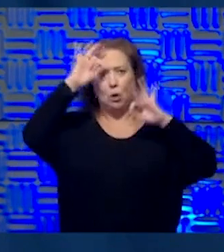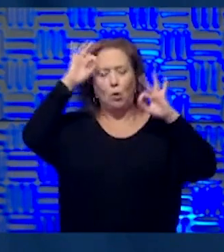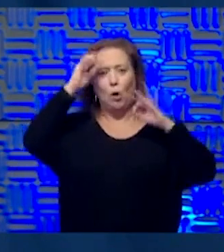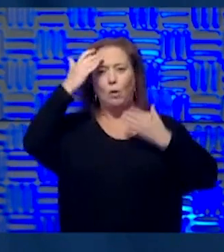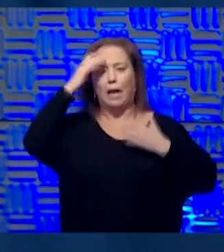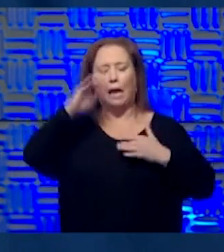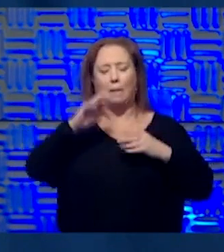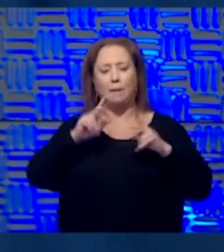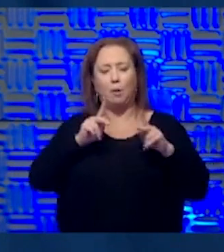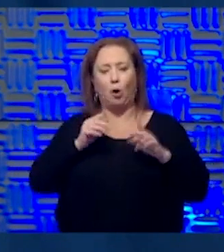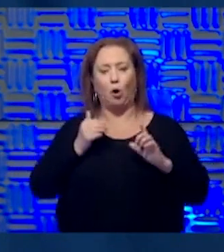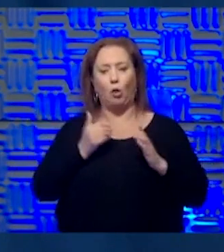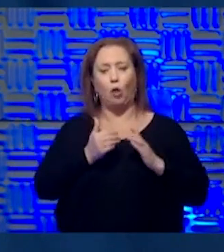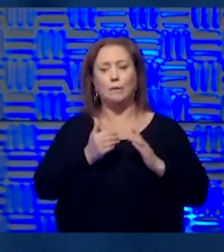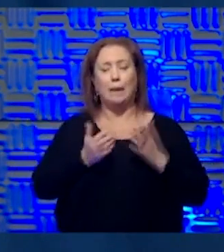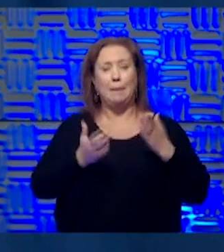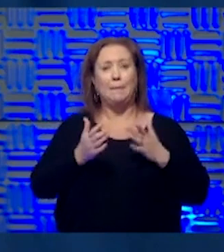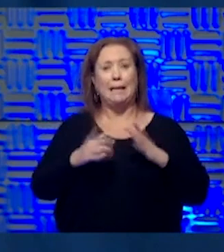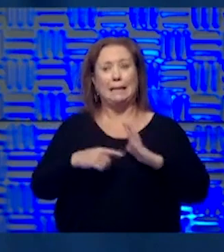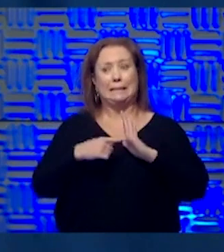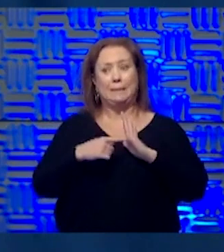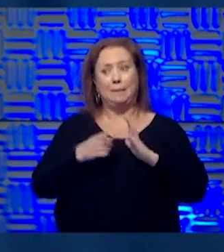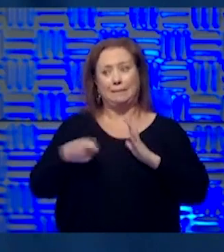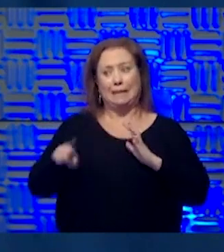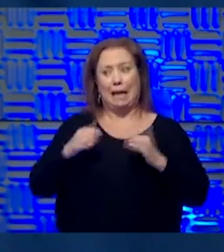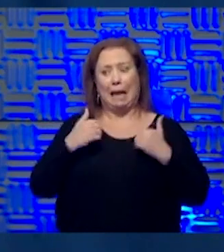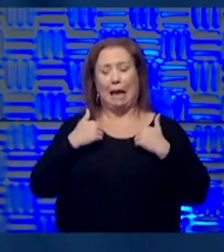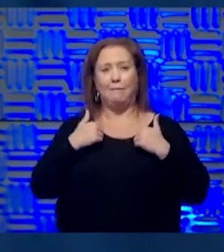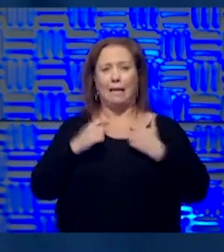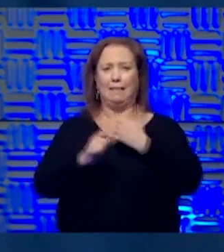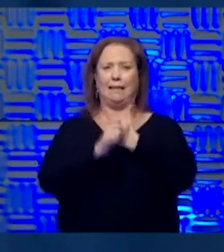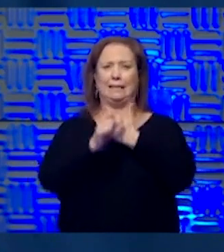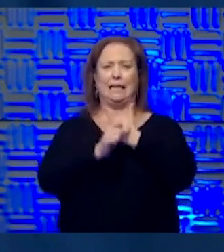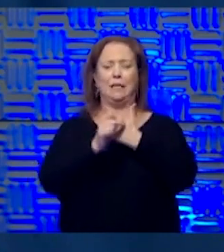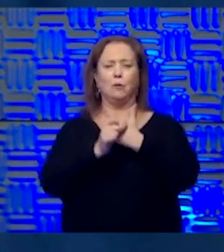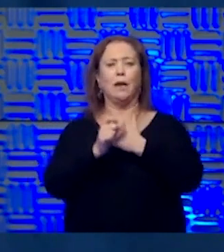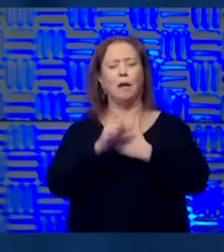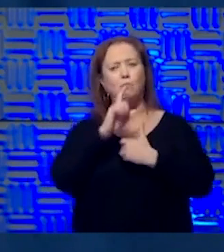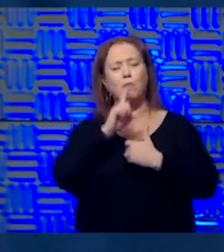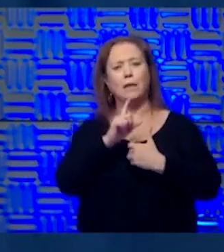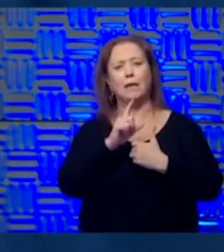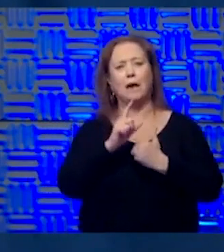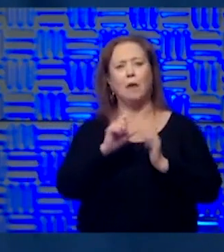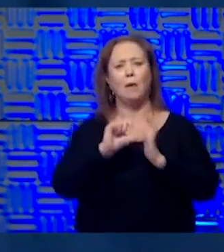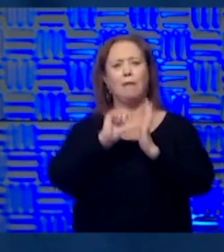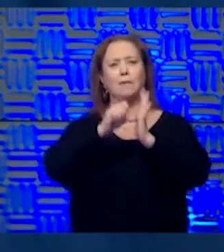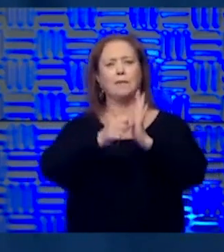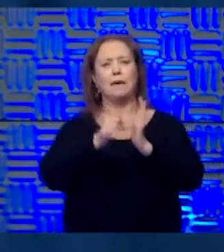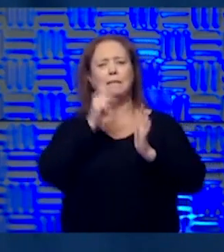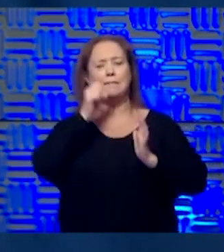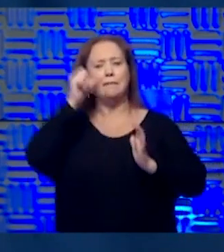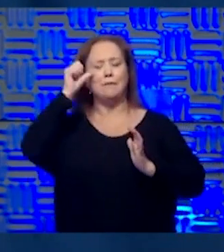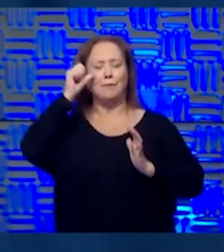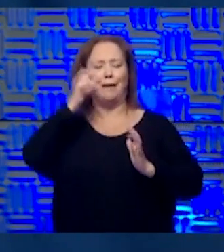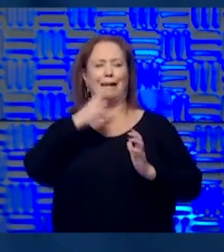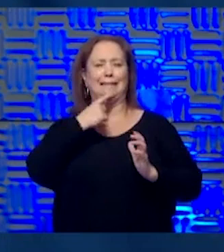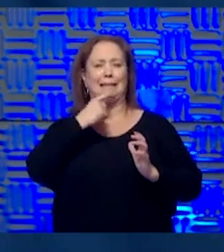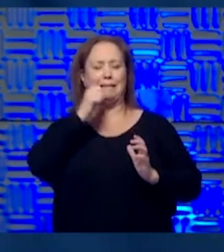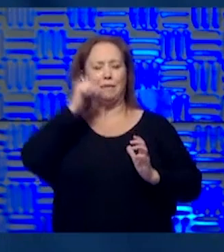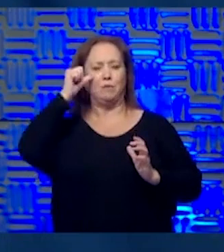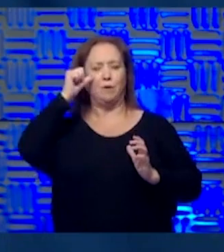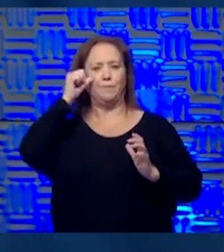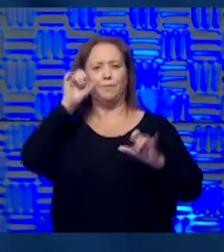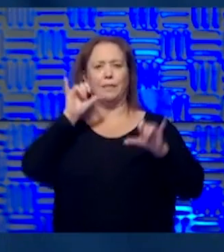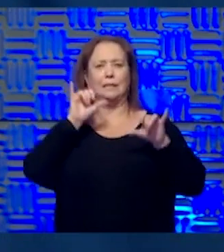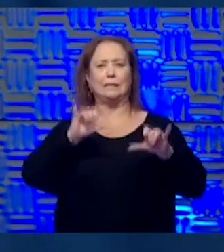There could be people who have symptoms close to you, and I think that's very dangerous. And this goes along the line I was trying to talk about yesterday, in the fact that the same